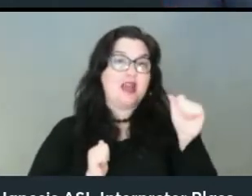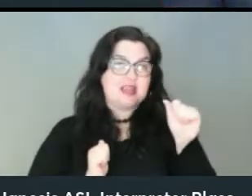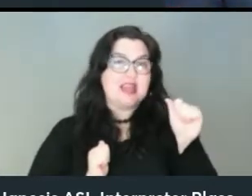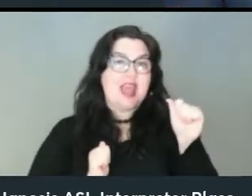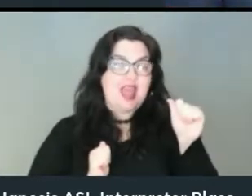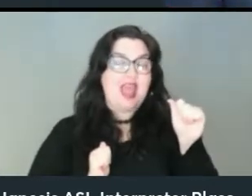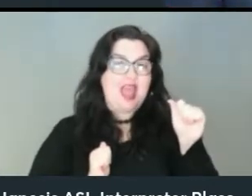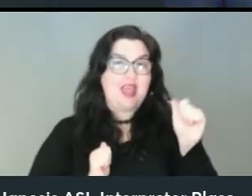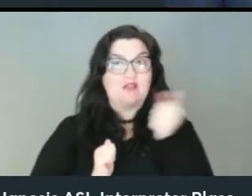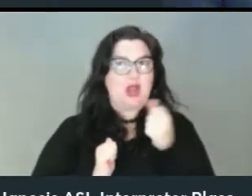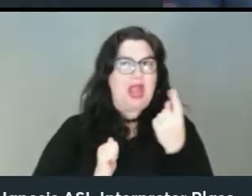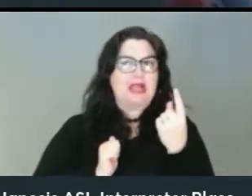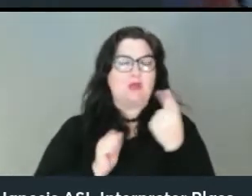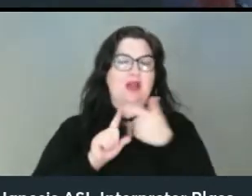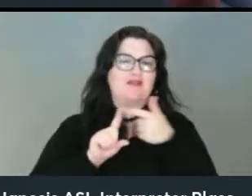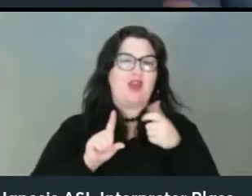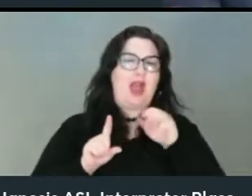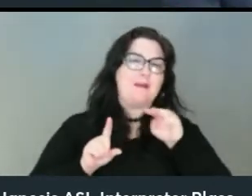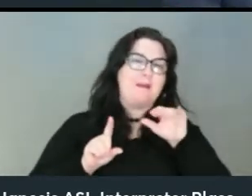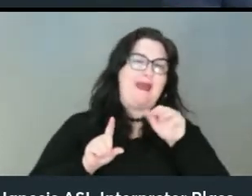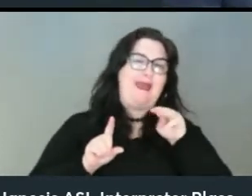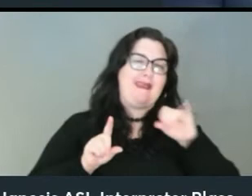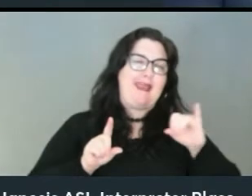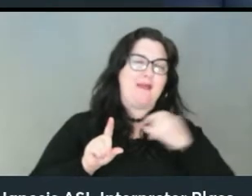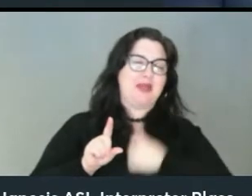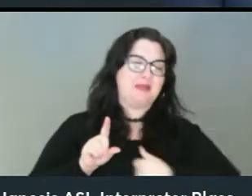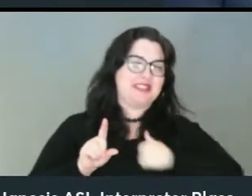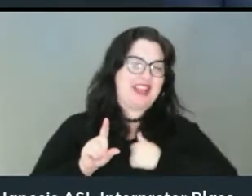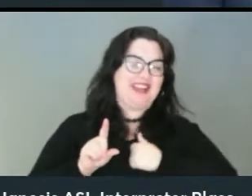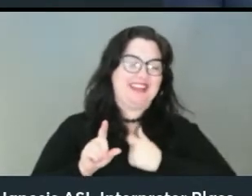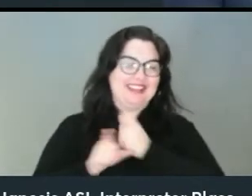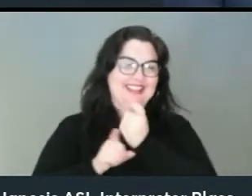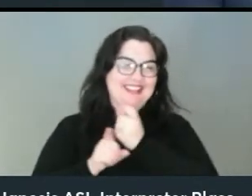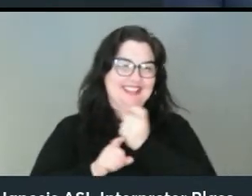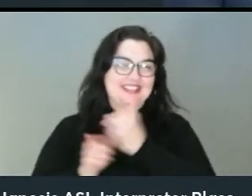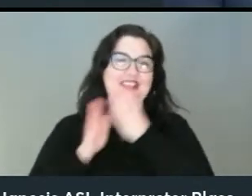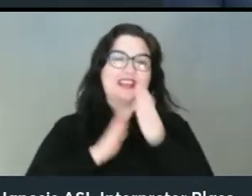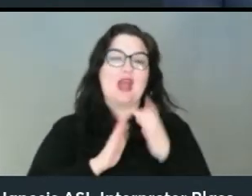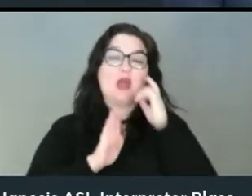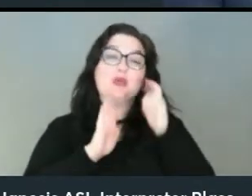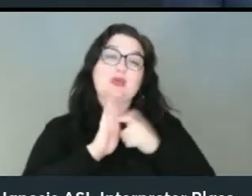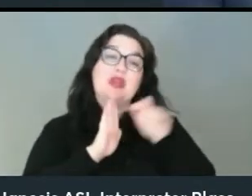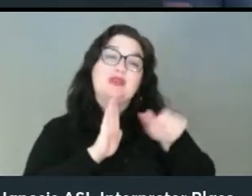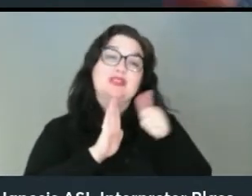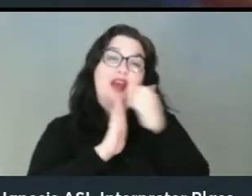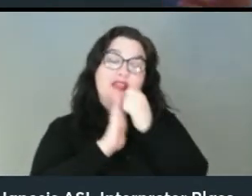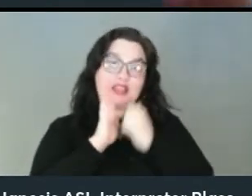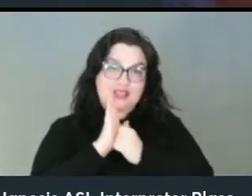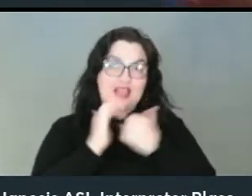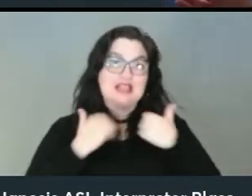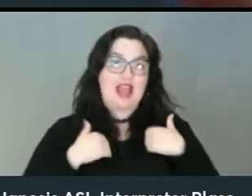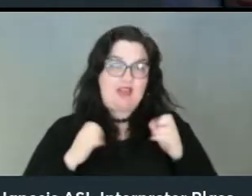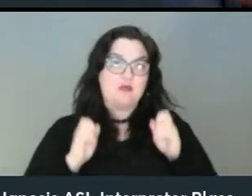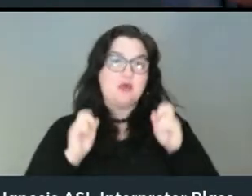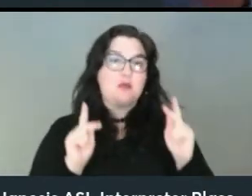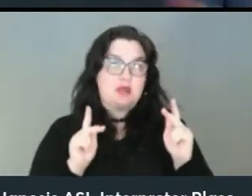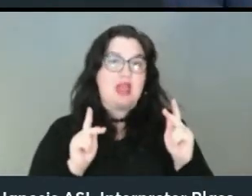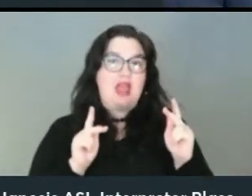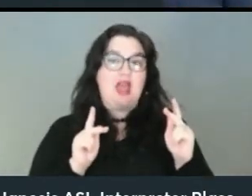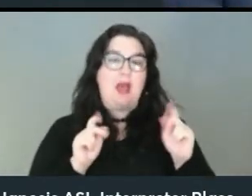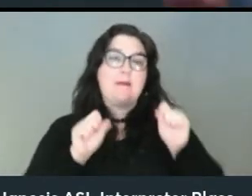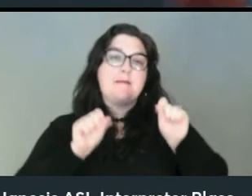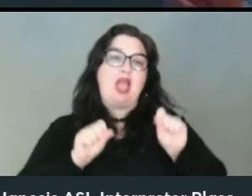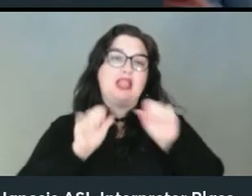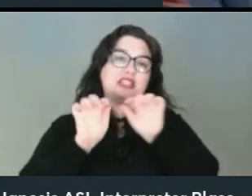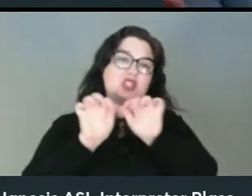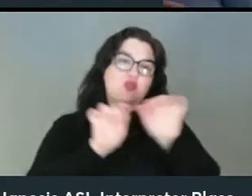from Miami. And you'll notice that there is another account here that has permission. They have write permission, so they have the ability to write data into